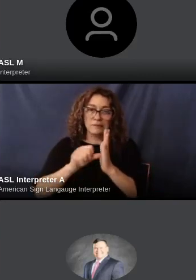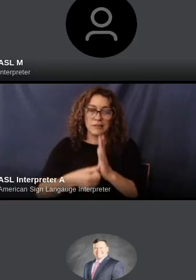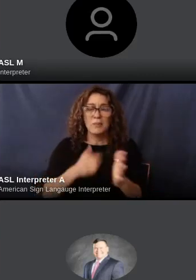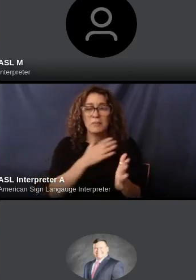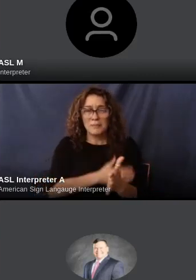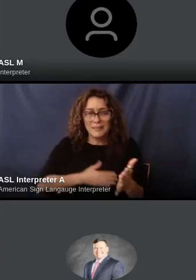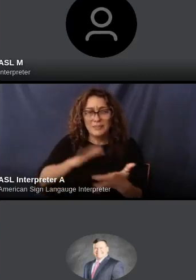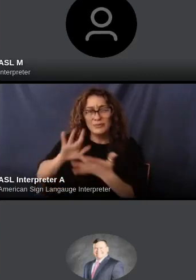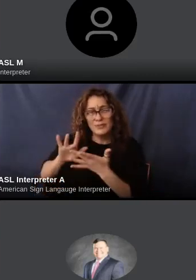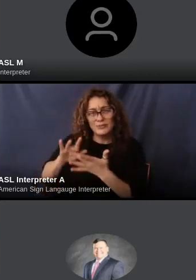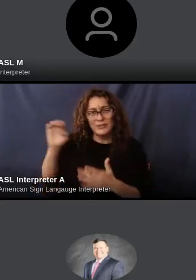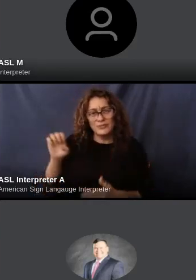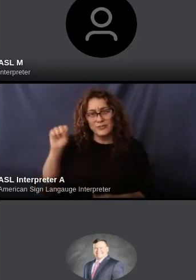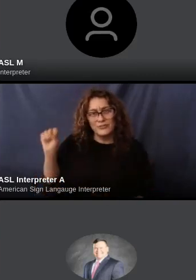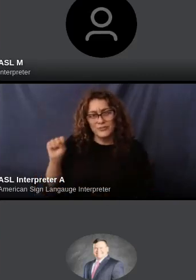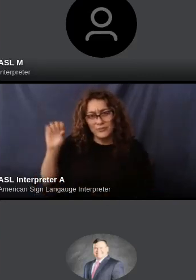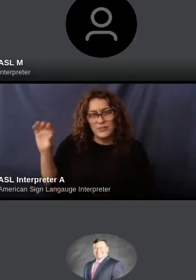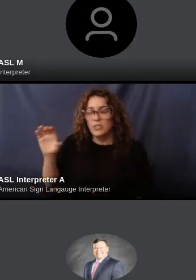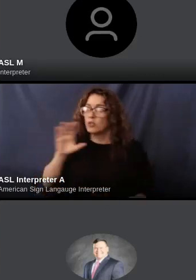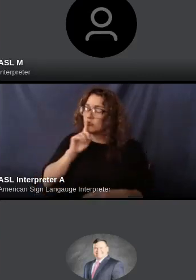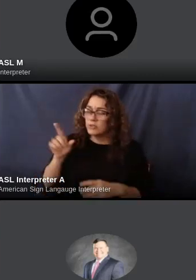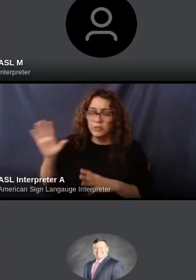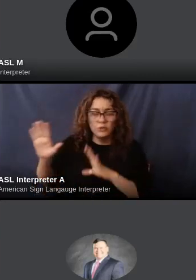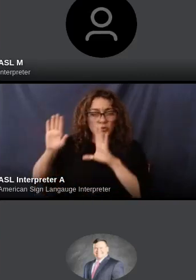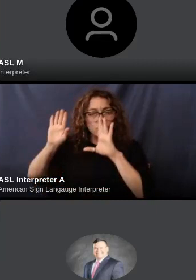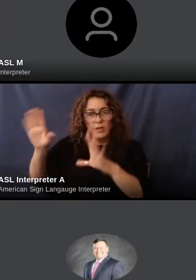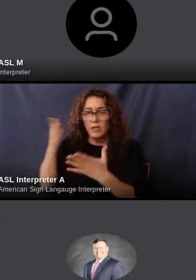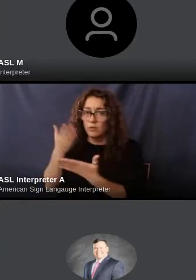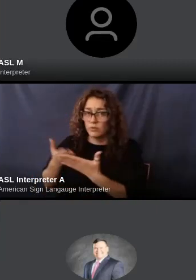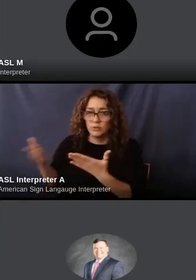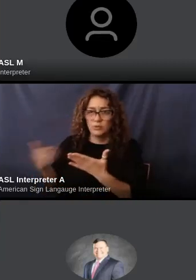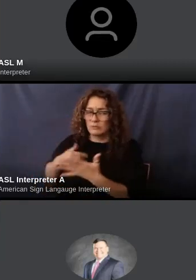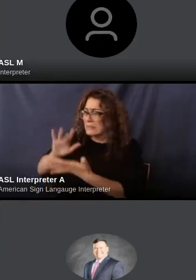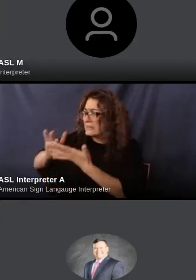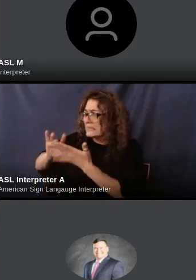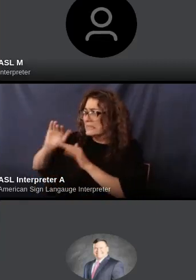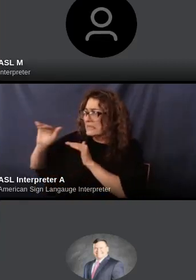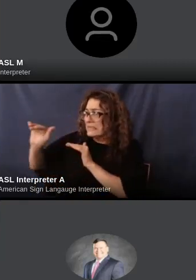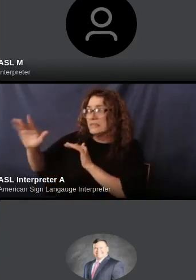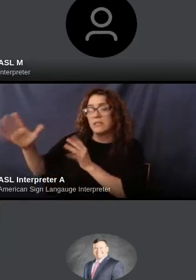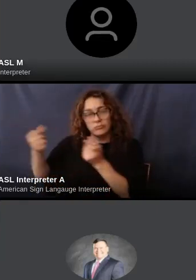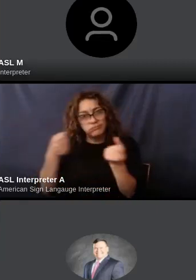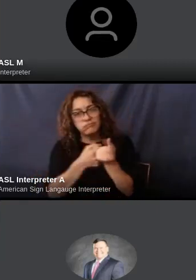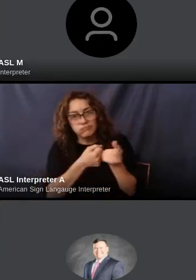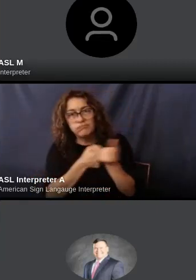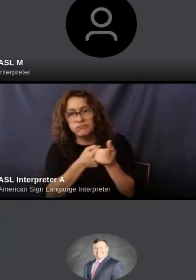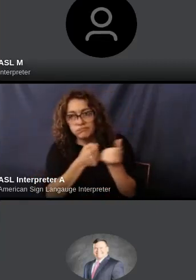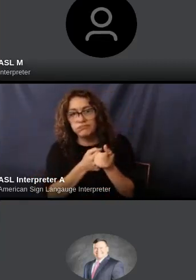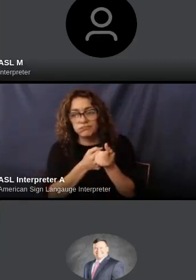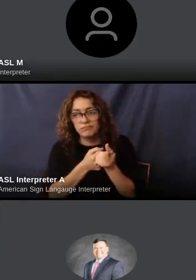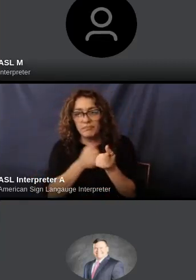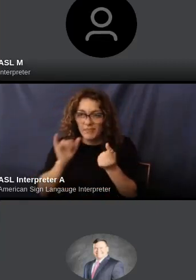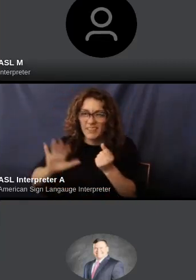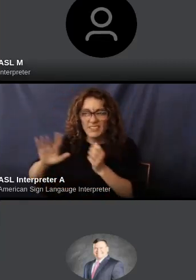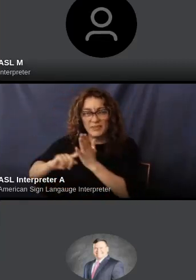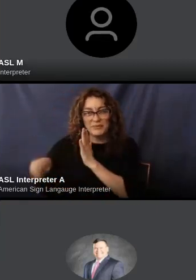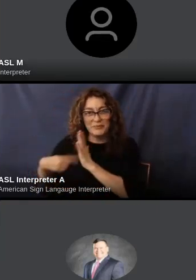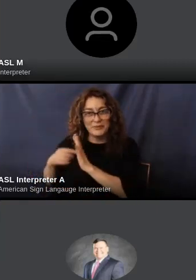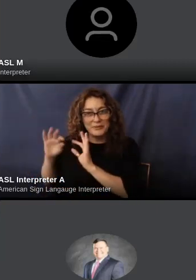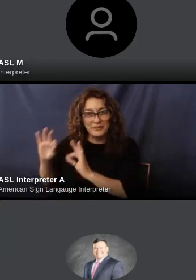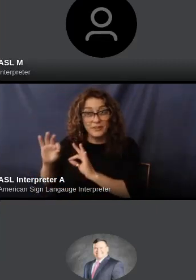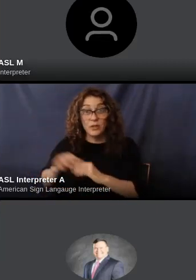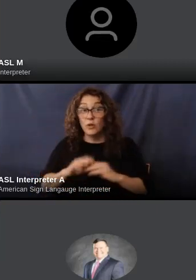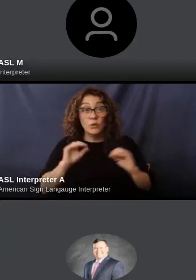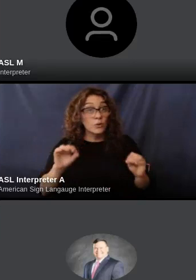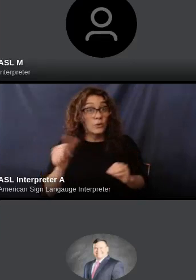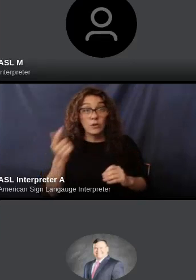service centers and lean in on them as a resource as well. But yeah, if we don't have any